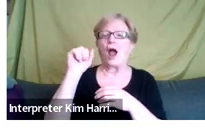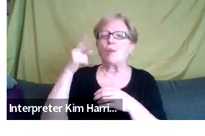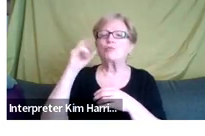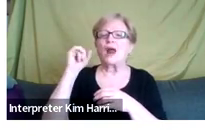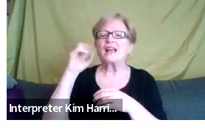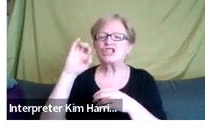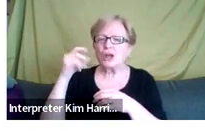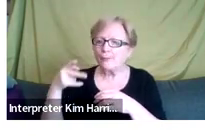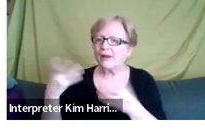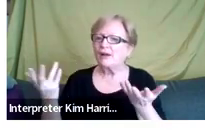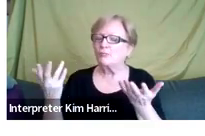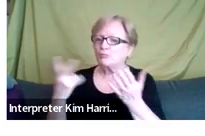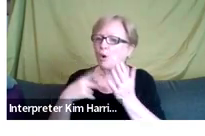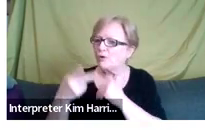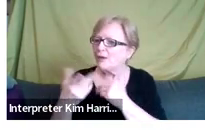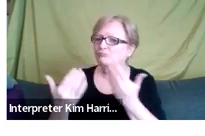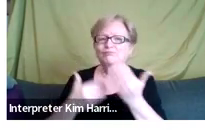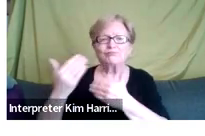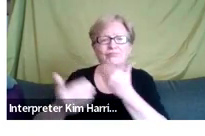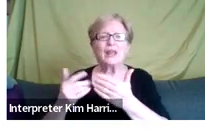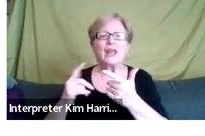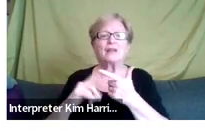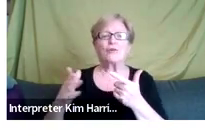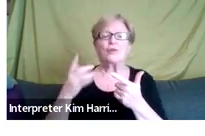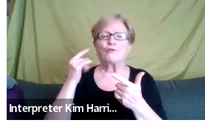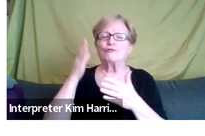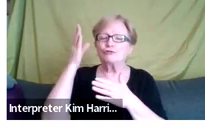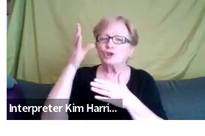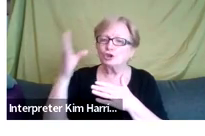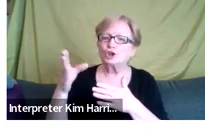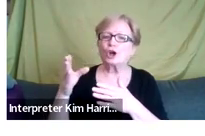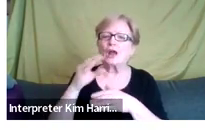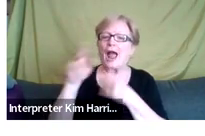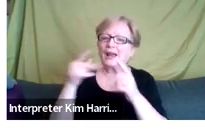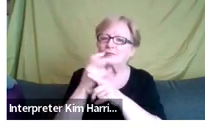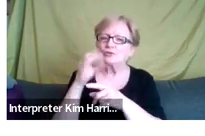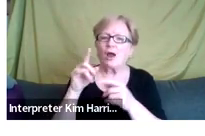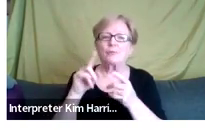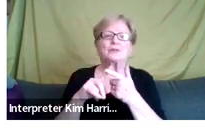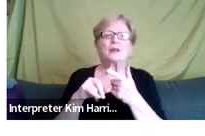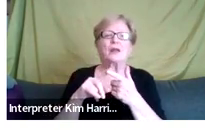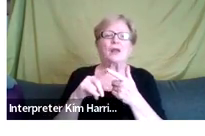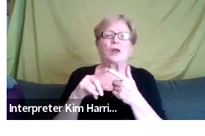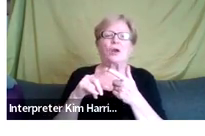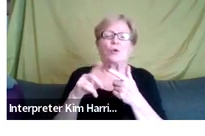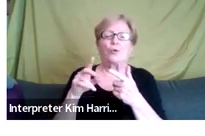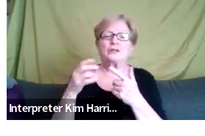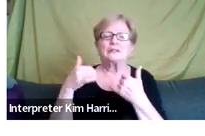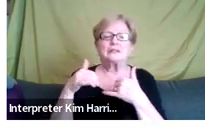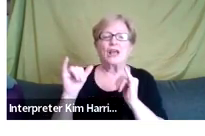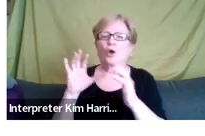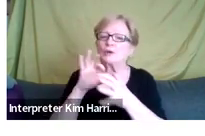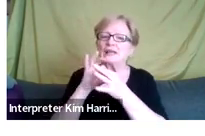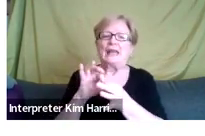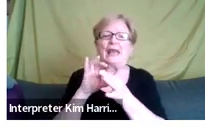going to be the future, the type of jobs that is going to be existing is going to be STEM related. And